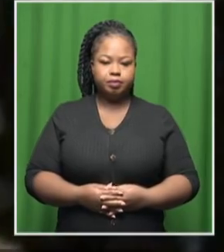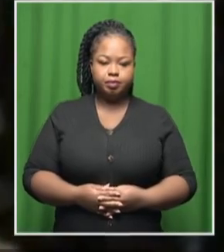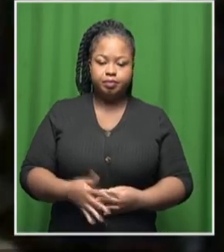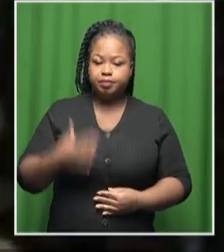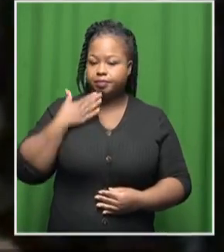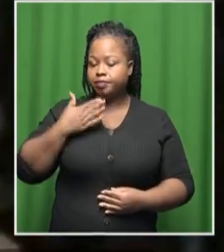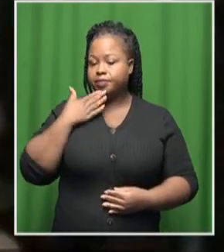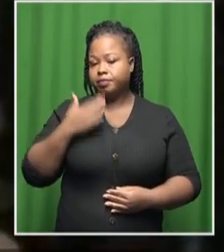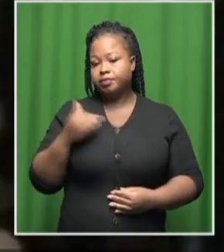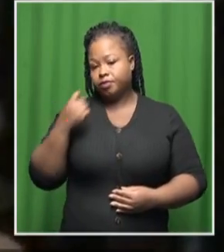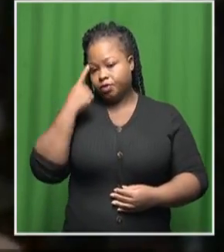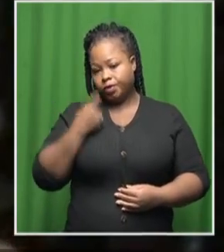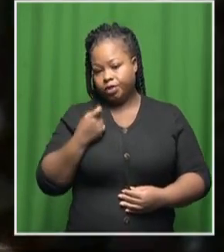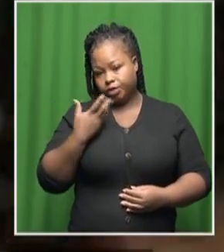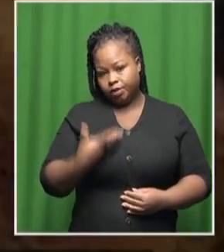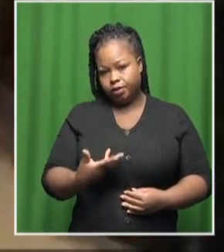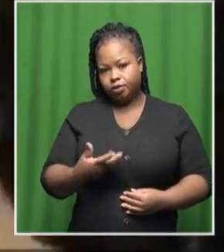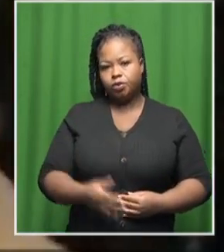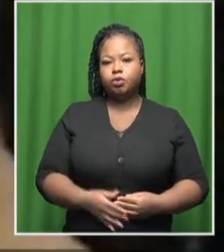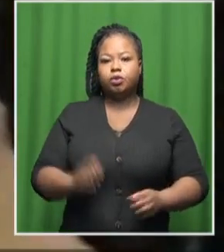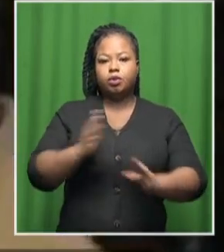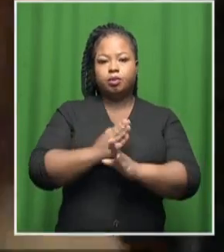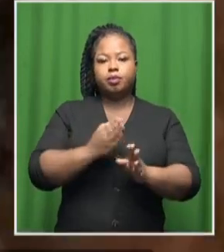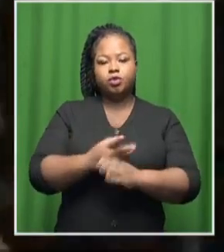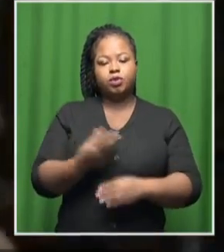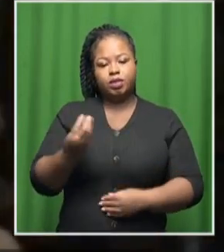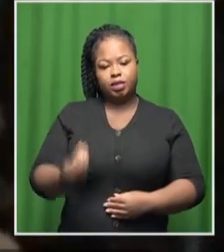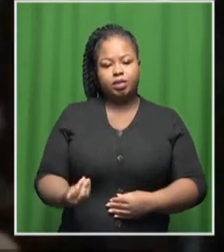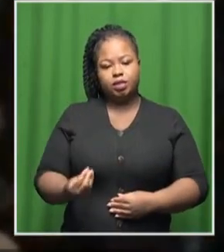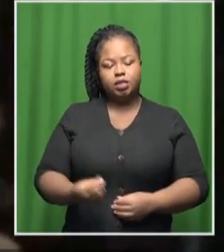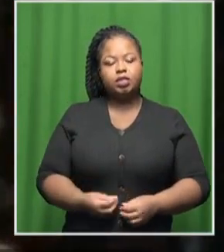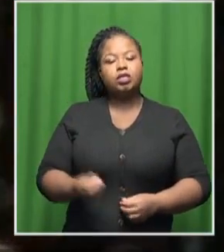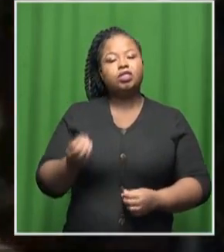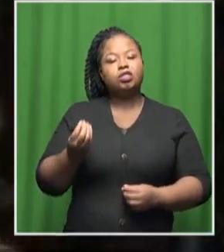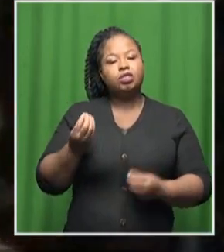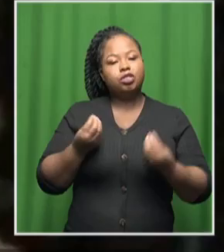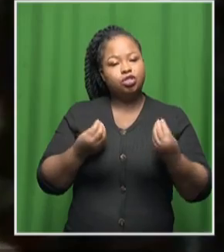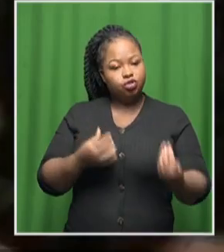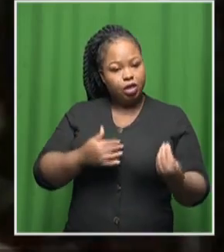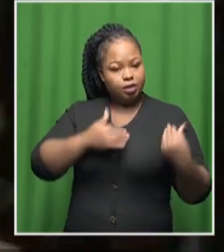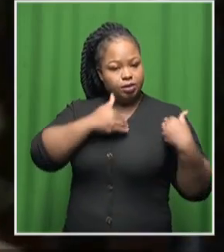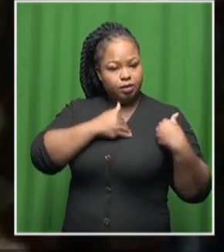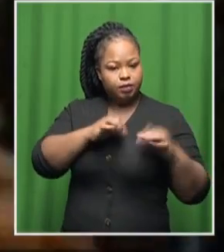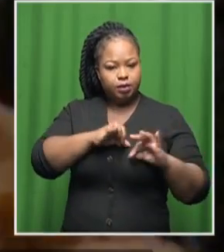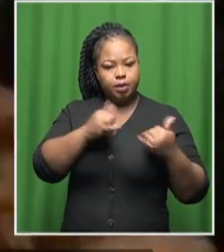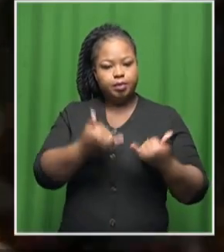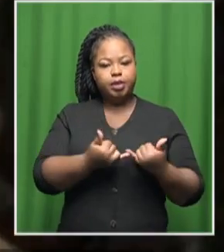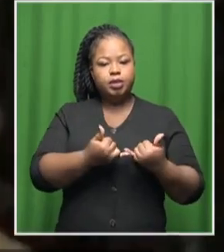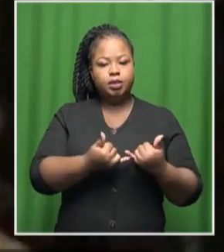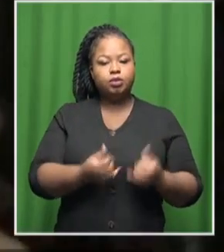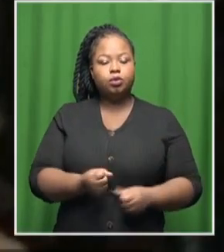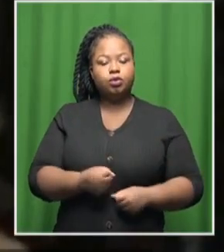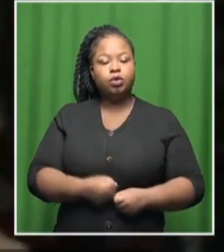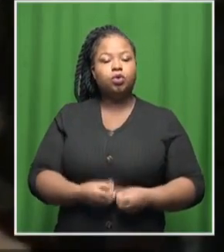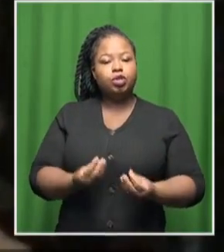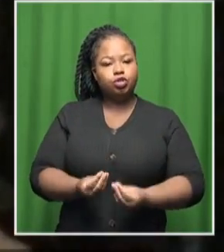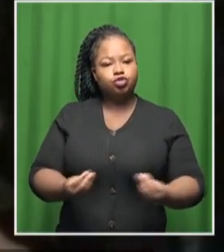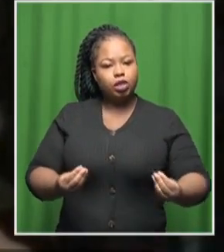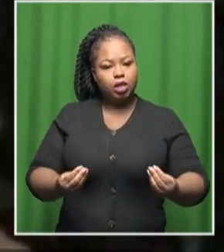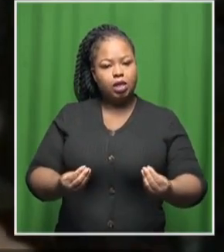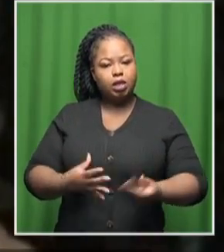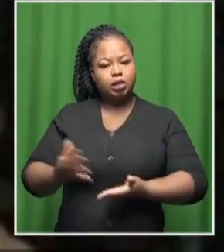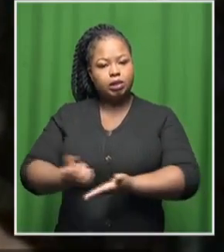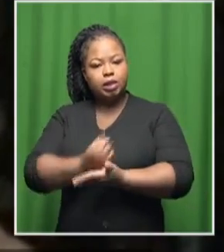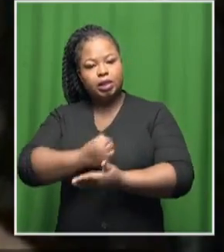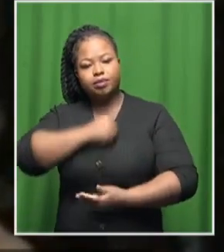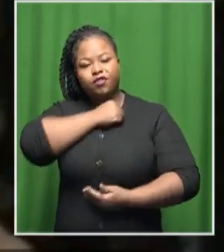Thanks for the question. So PasswordKid basically is a child safety company that prevents unauthorized child pickups and child kidnappings from primary